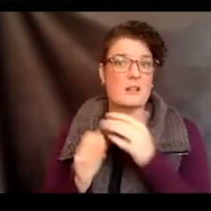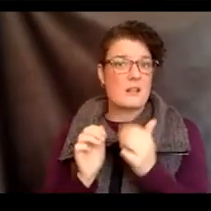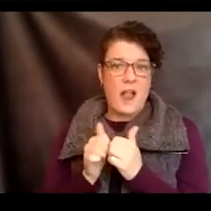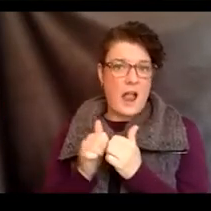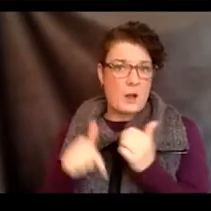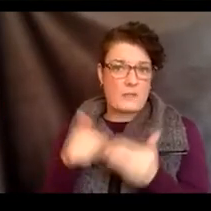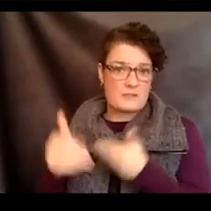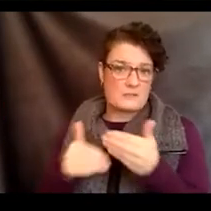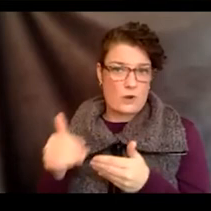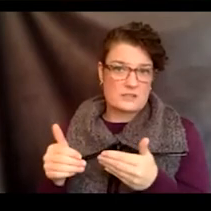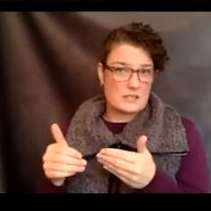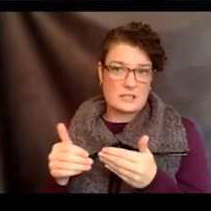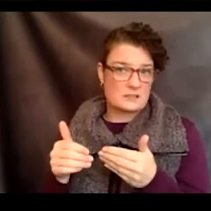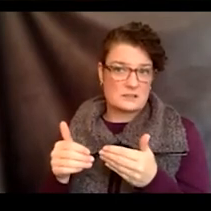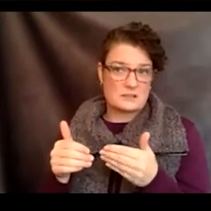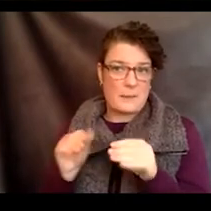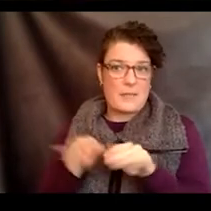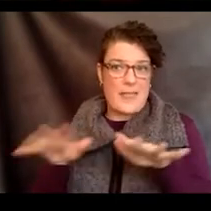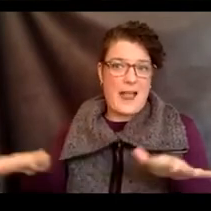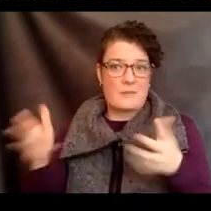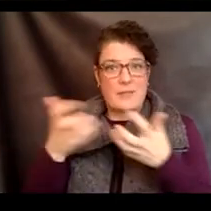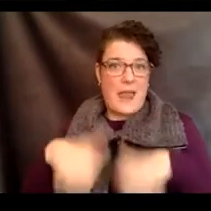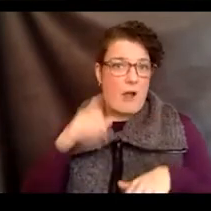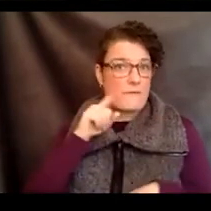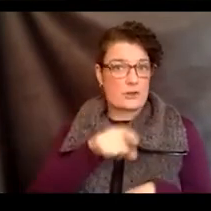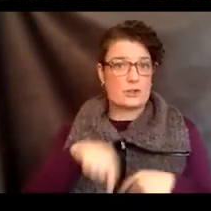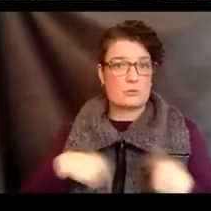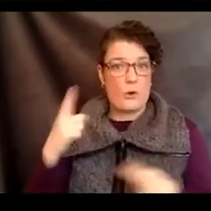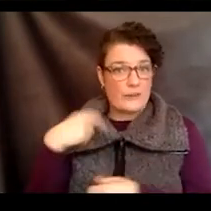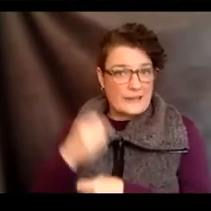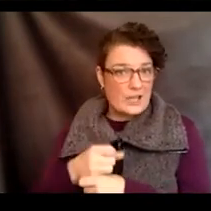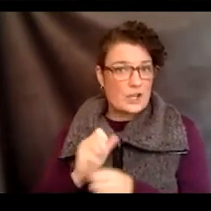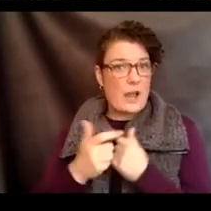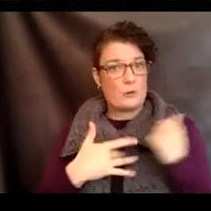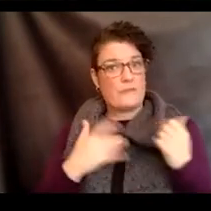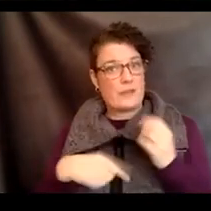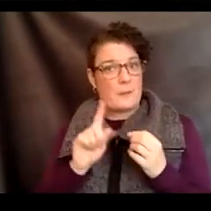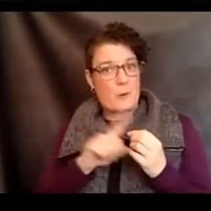this process? How did it play out for you over the course of the year? And how do you feel about where you're headed?